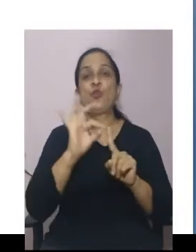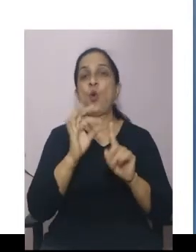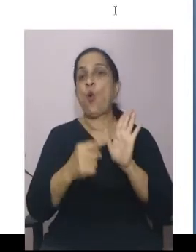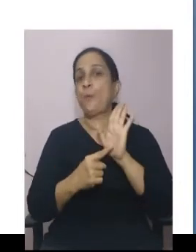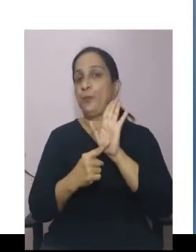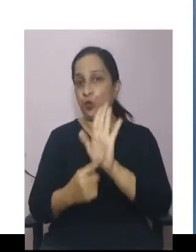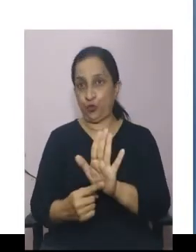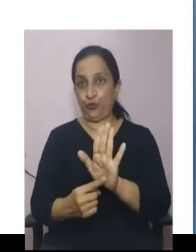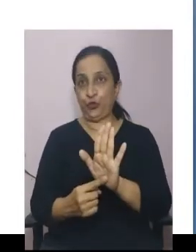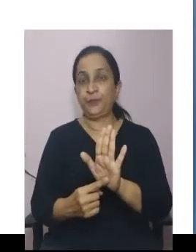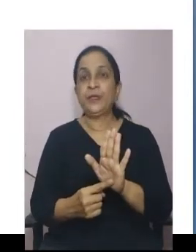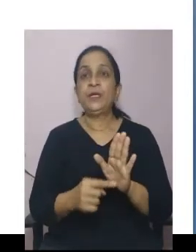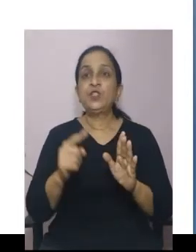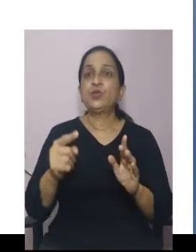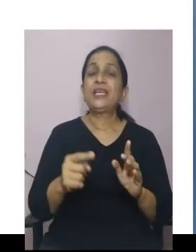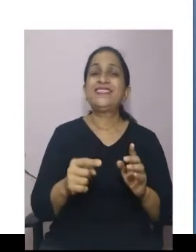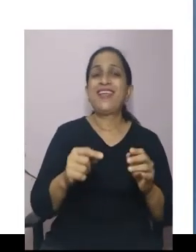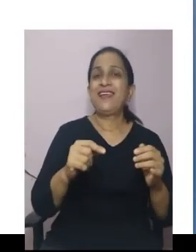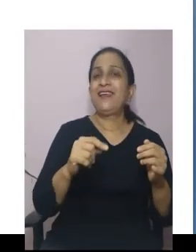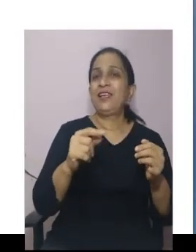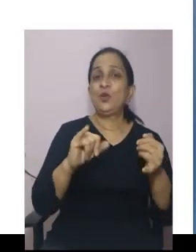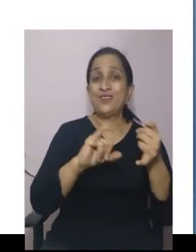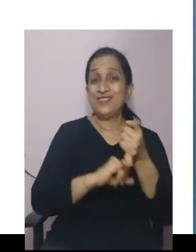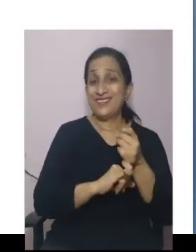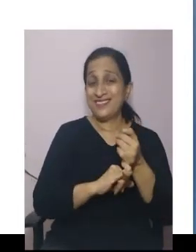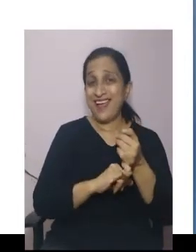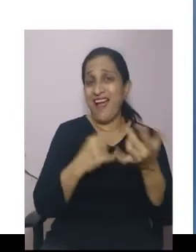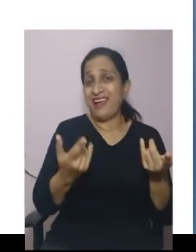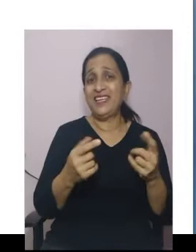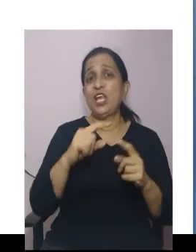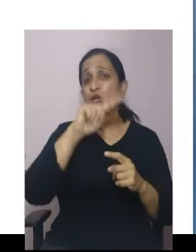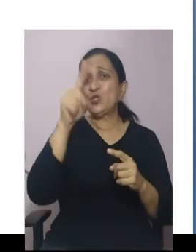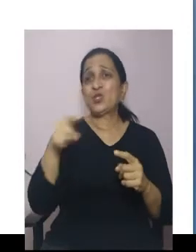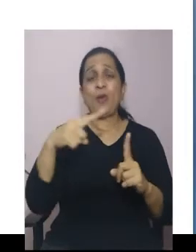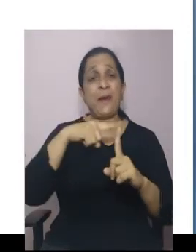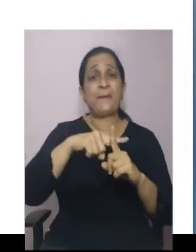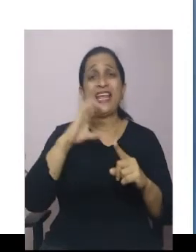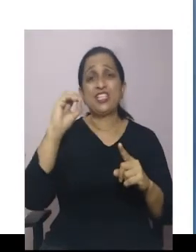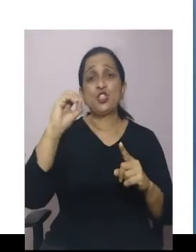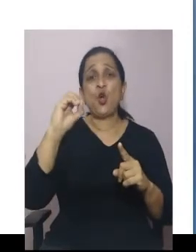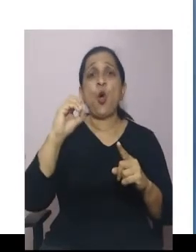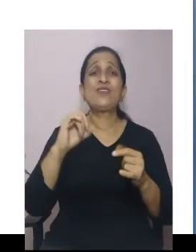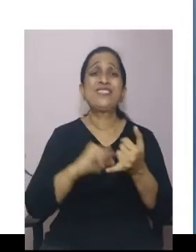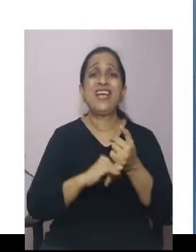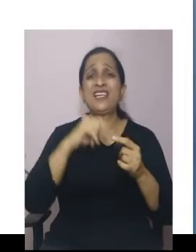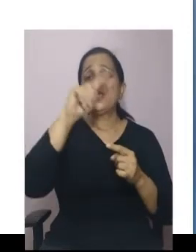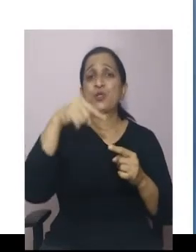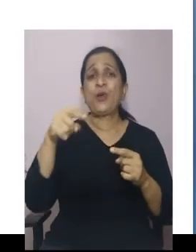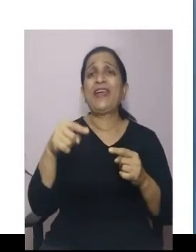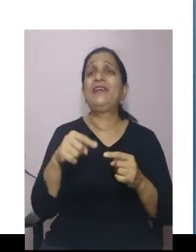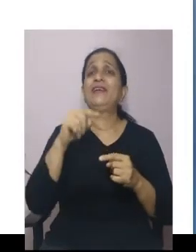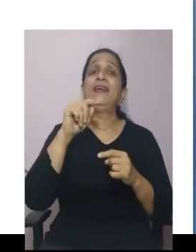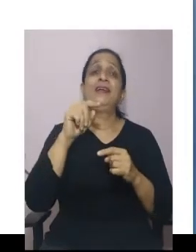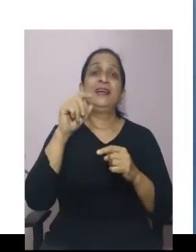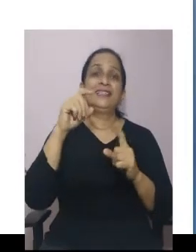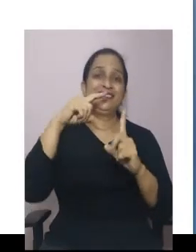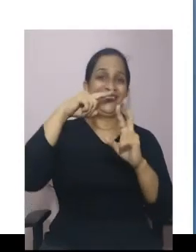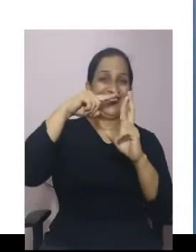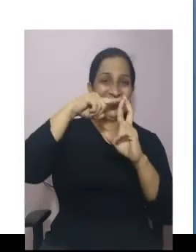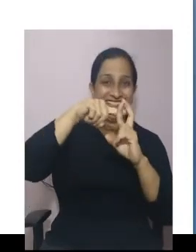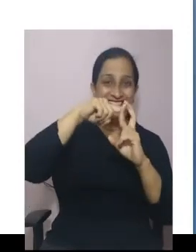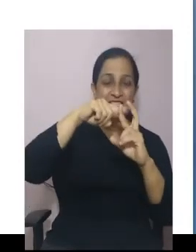Okay, when they ask you to prove that it will be sin squared theta plus cos squared theta is equal to 1, or